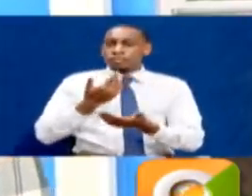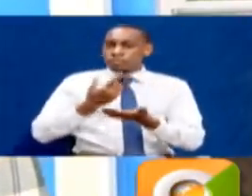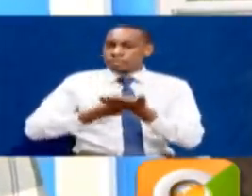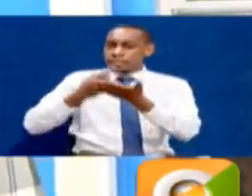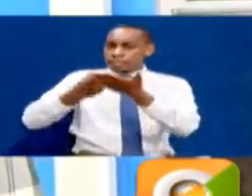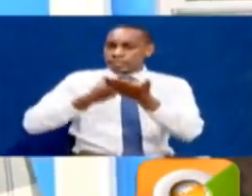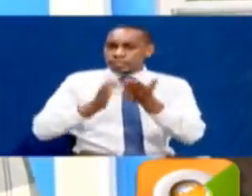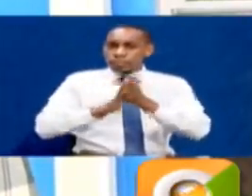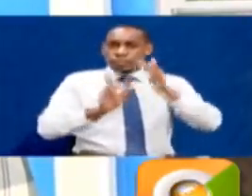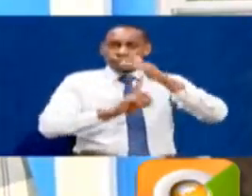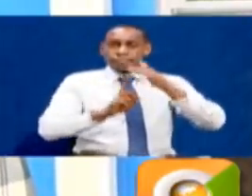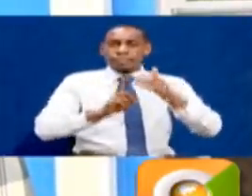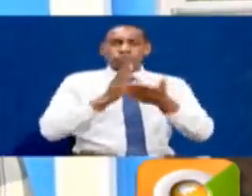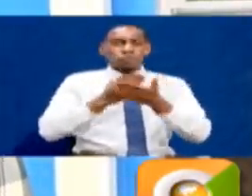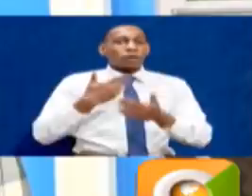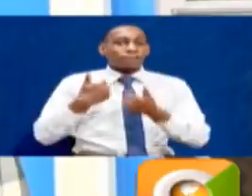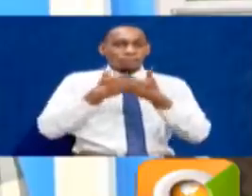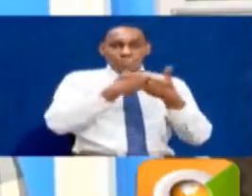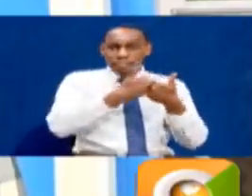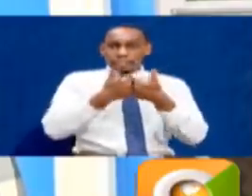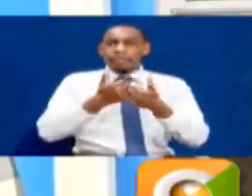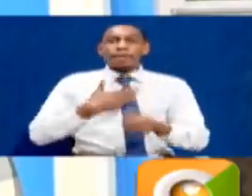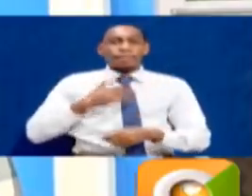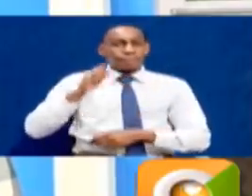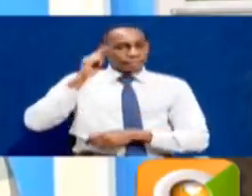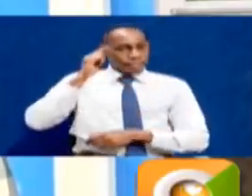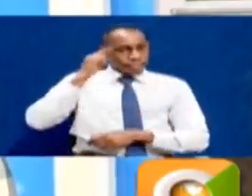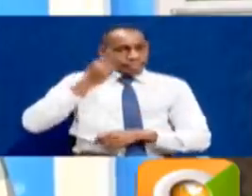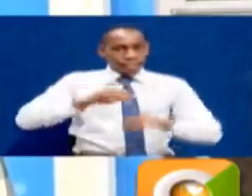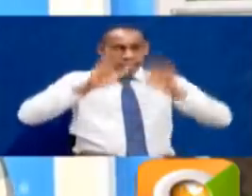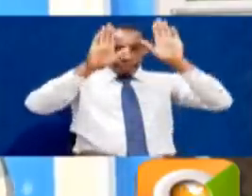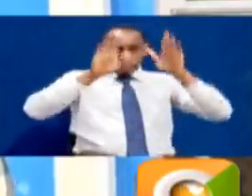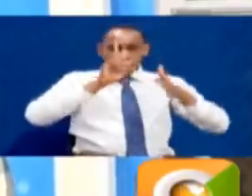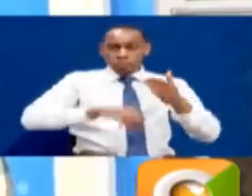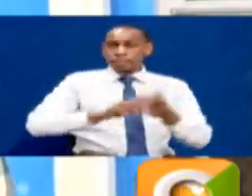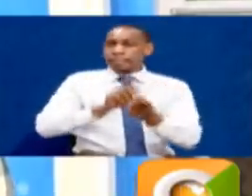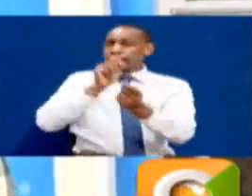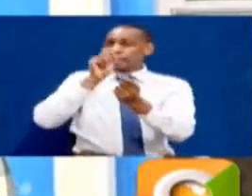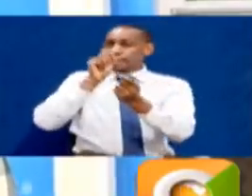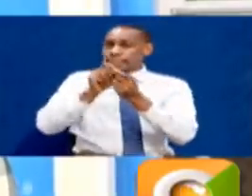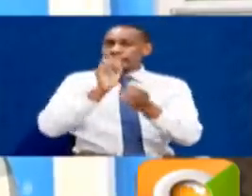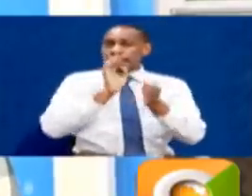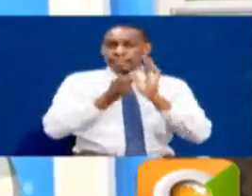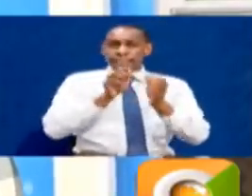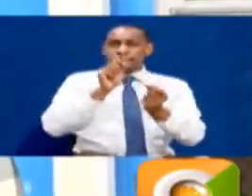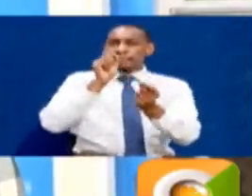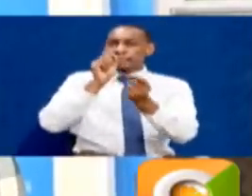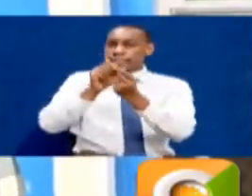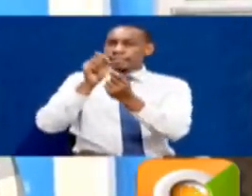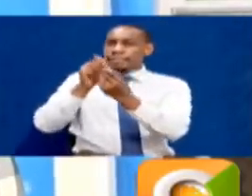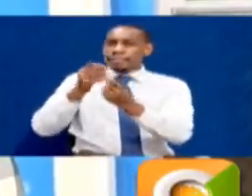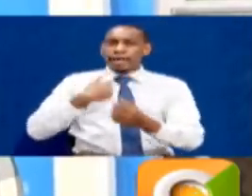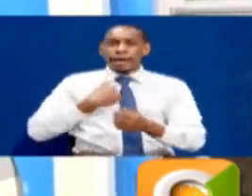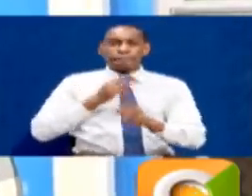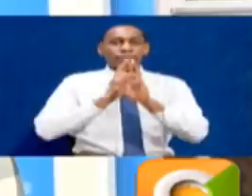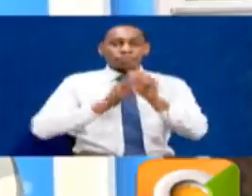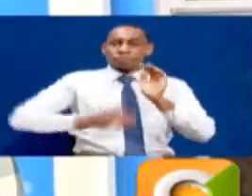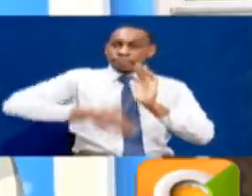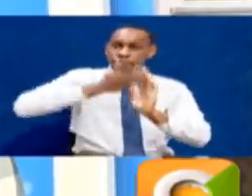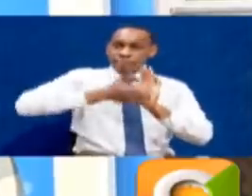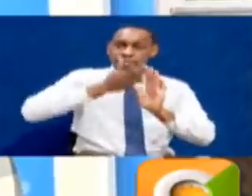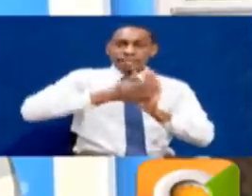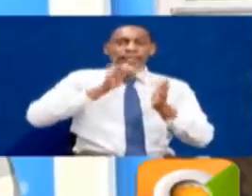ministry. I know there is challenge, and I think the main issue is testing. If we test and get results